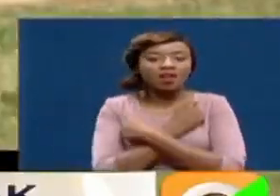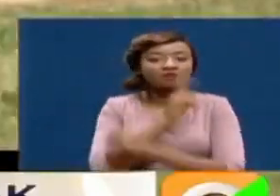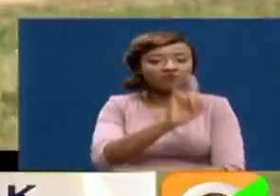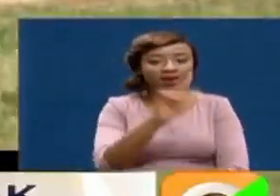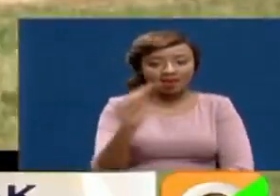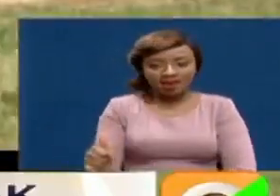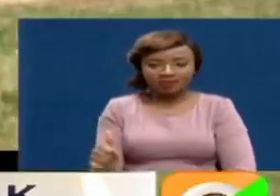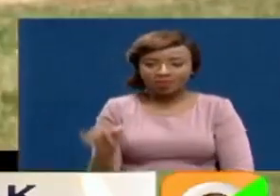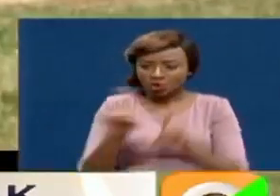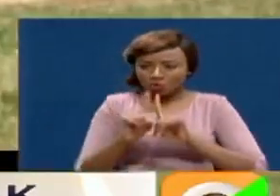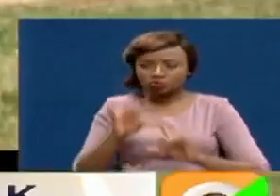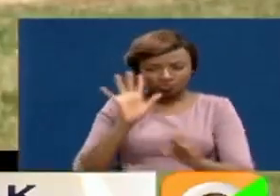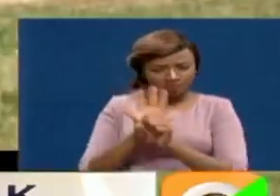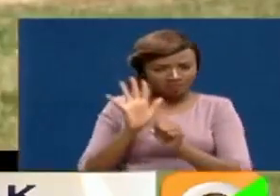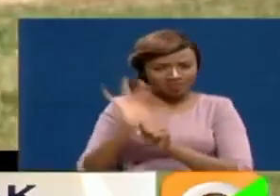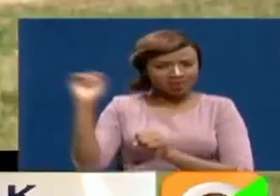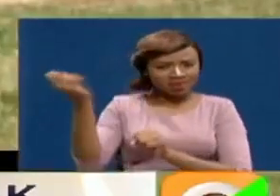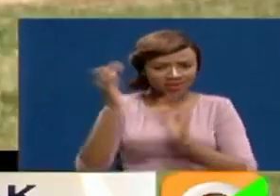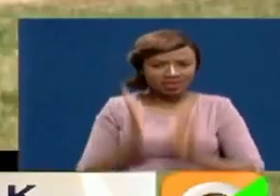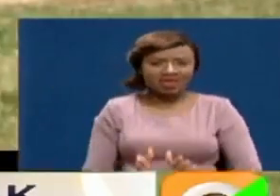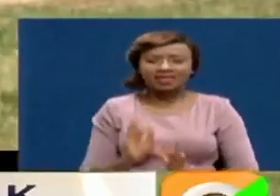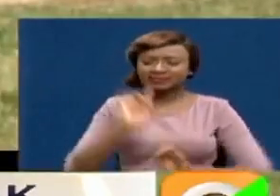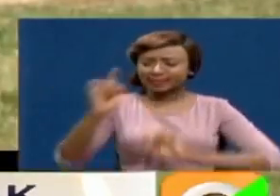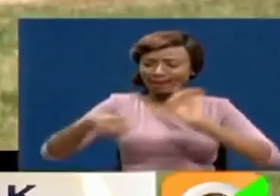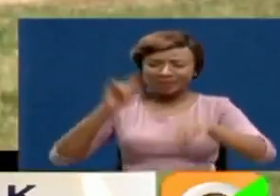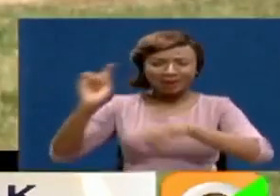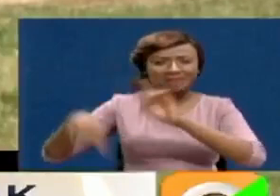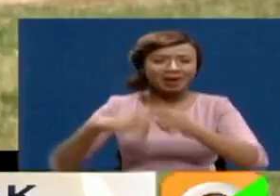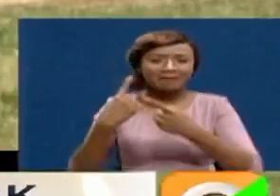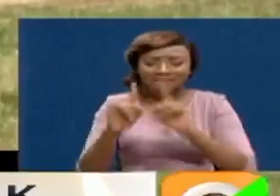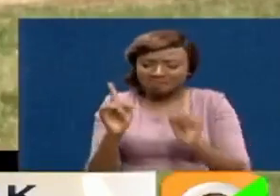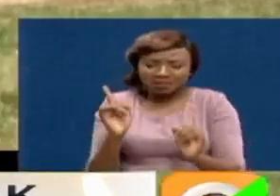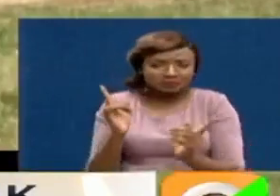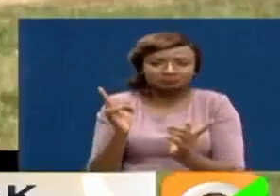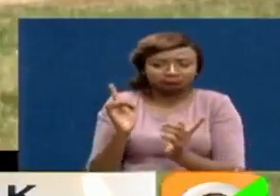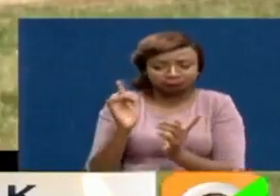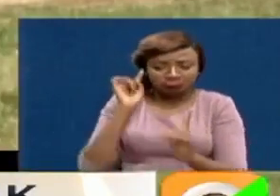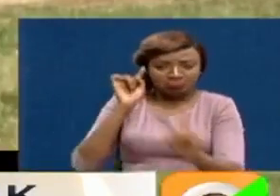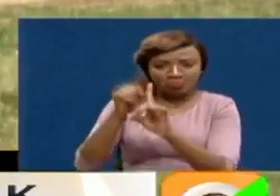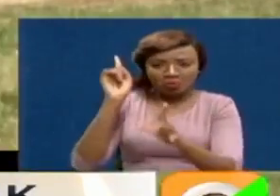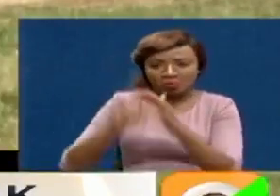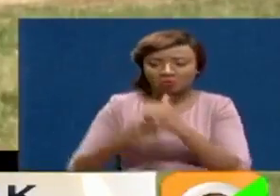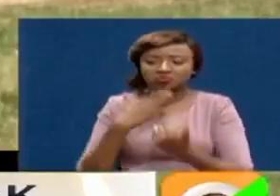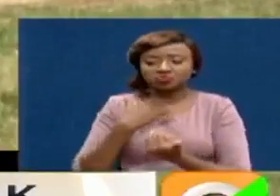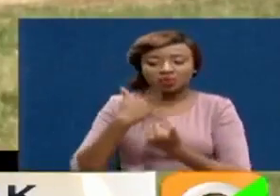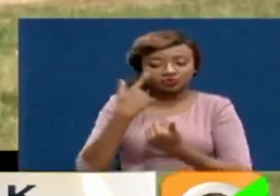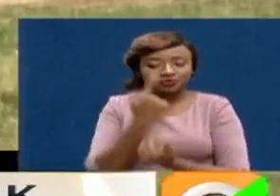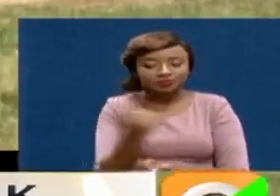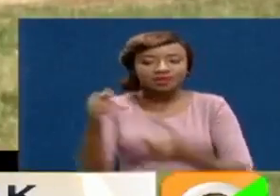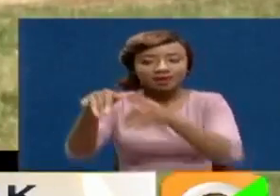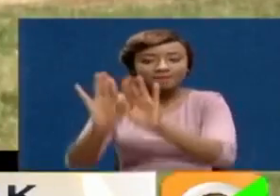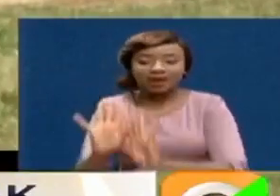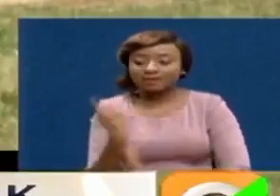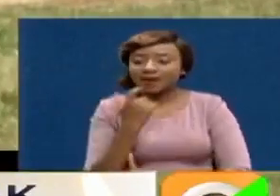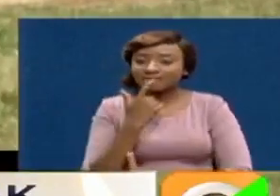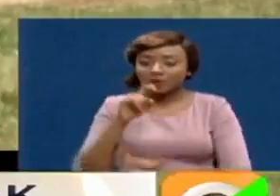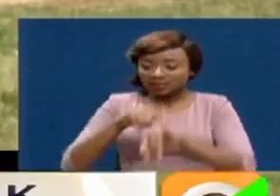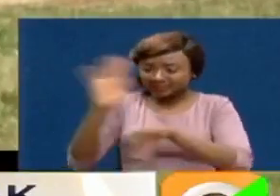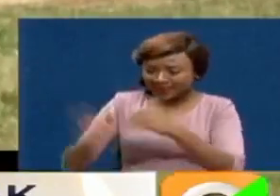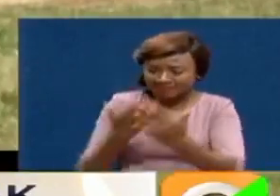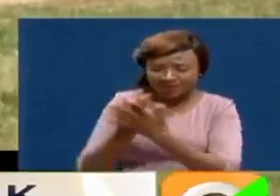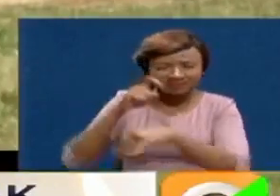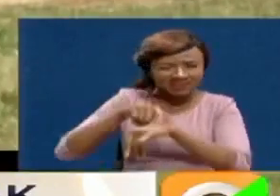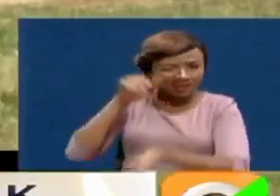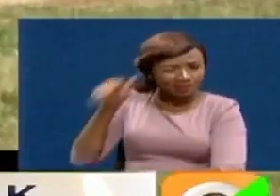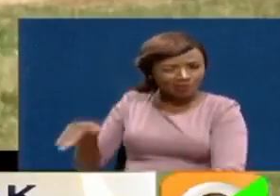numbers, Kenyans from all walks of life attended the state funeral service of the late retired president Daniel Toroitich Arap Moi, arriving as early as